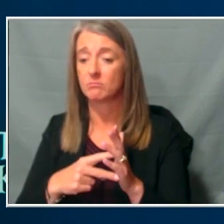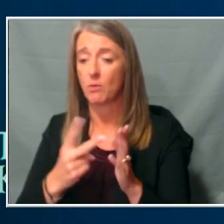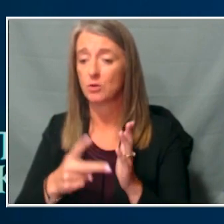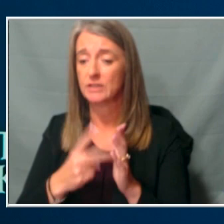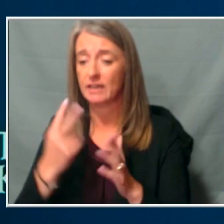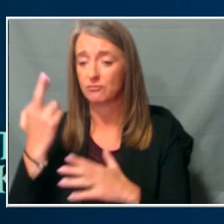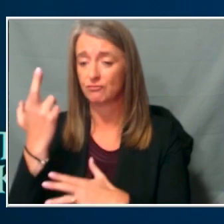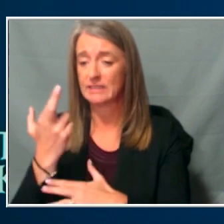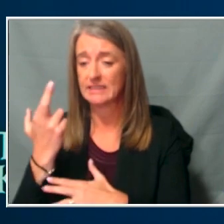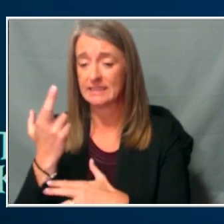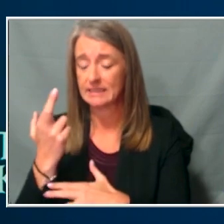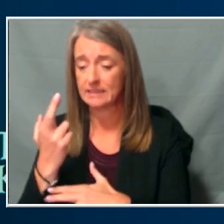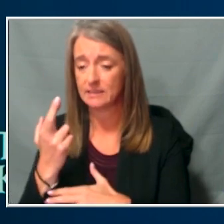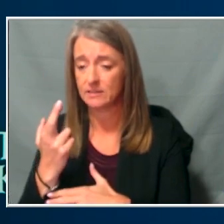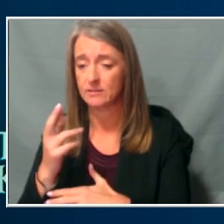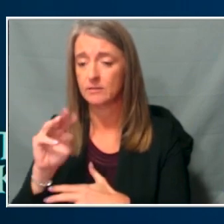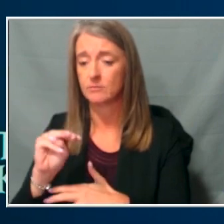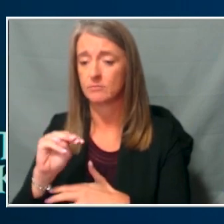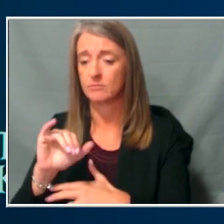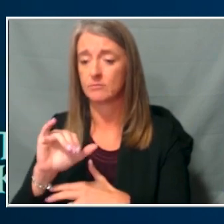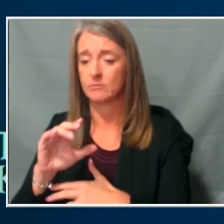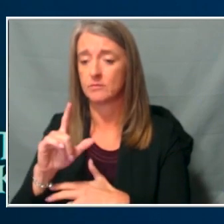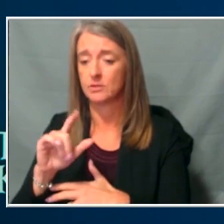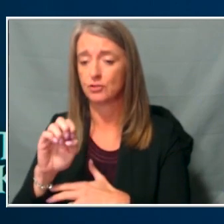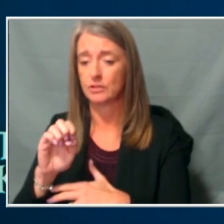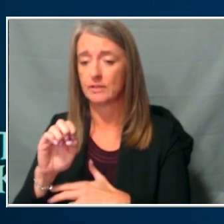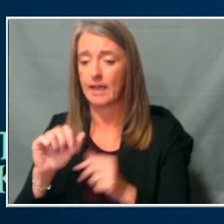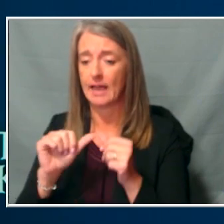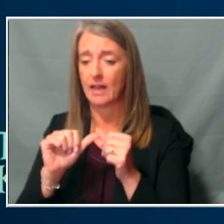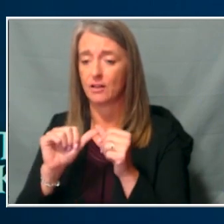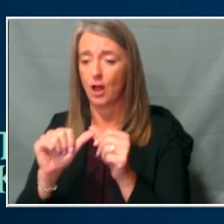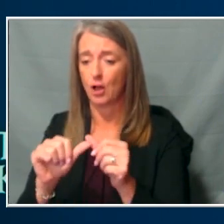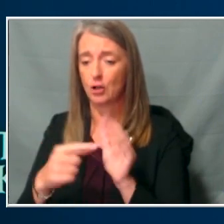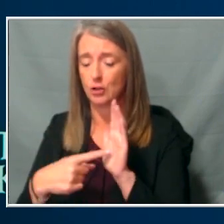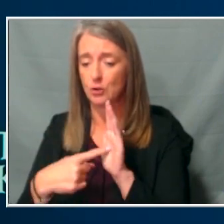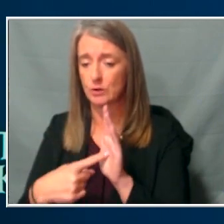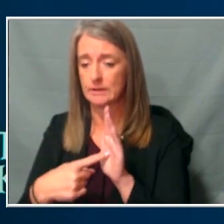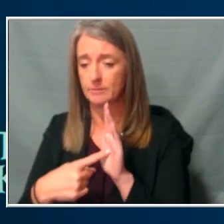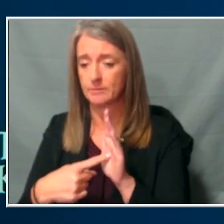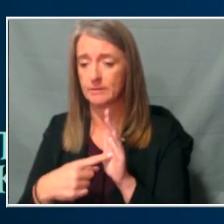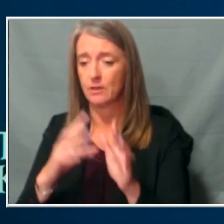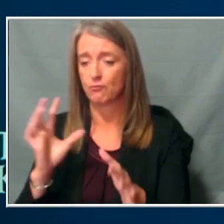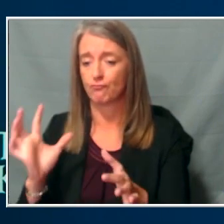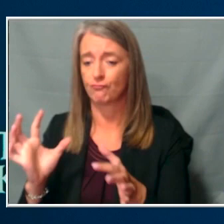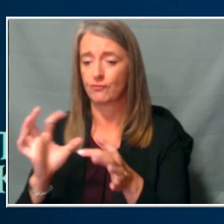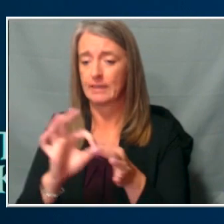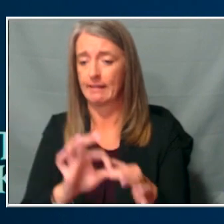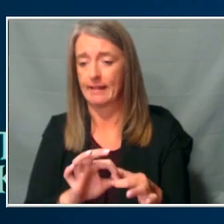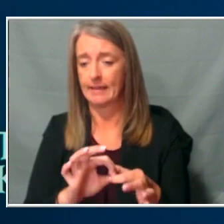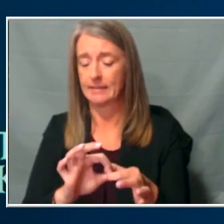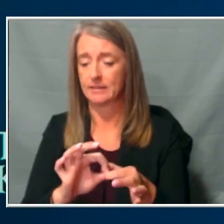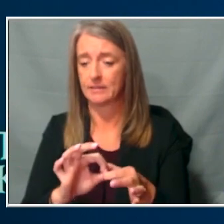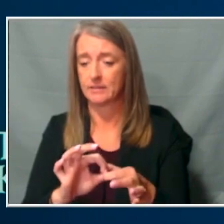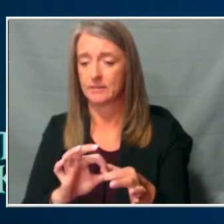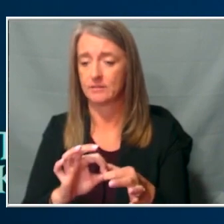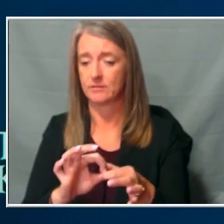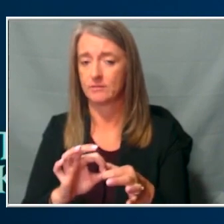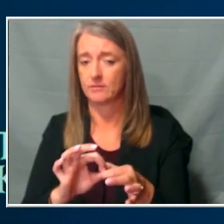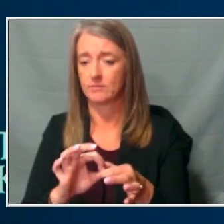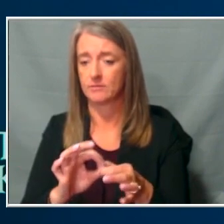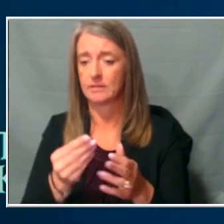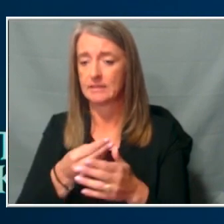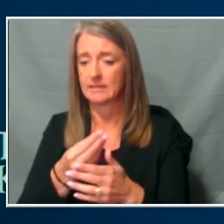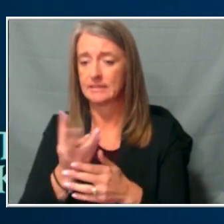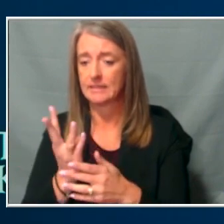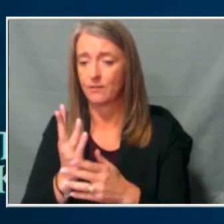do think that, you know, she had a longer course of symptoms. A lot of it was related, it was, you know, several things that